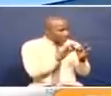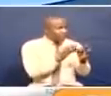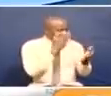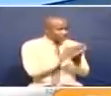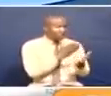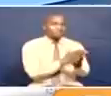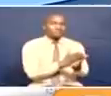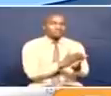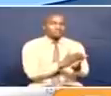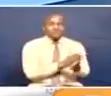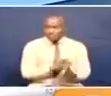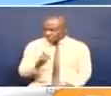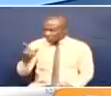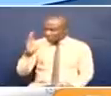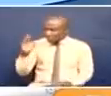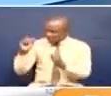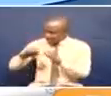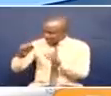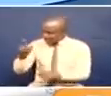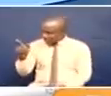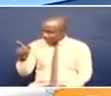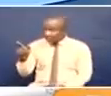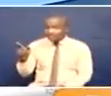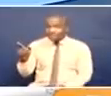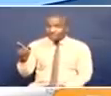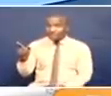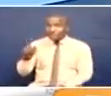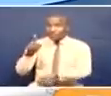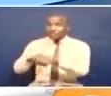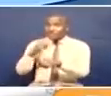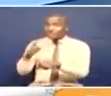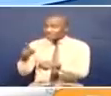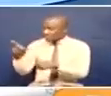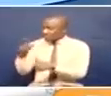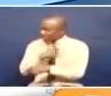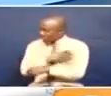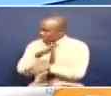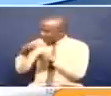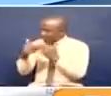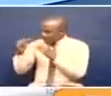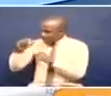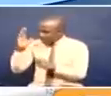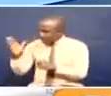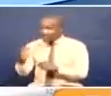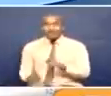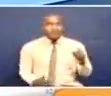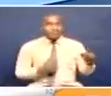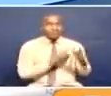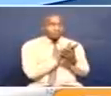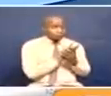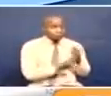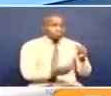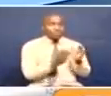IEBC, are you going to agree to it, though? And when I say you, it's your umbrella. I mean, yes, let me tell you why I'm disappointed about